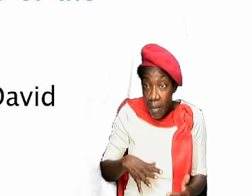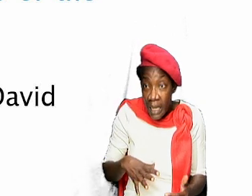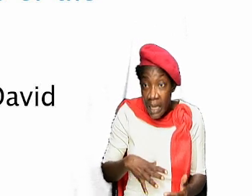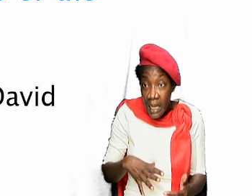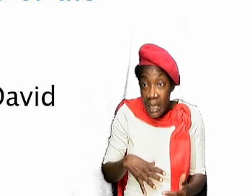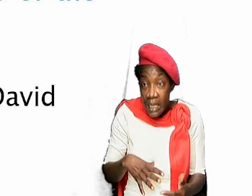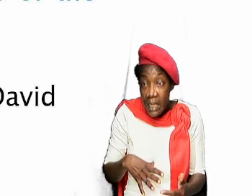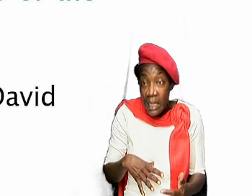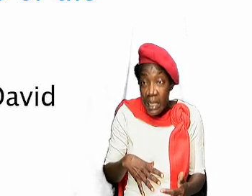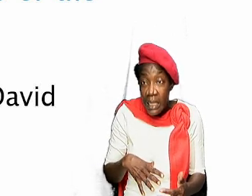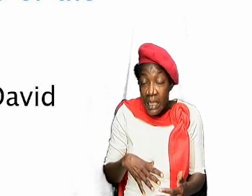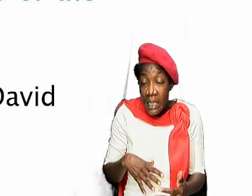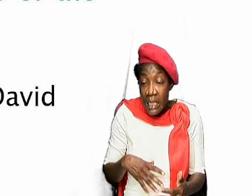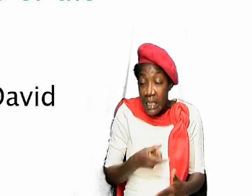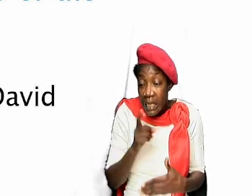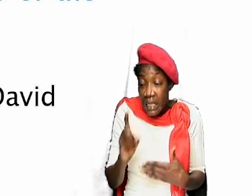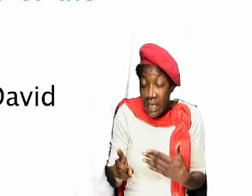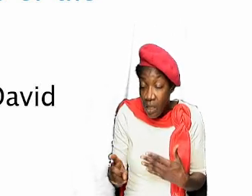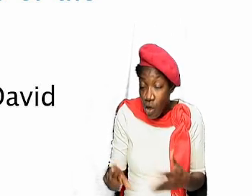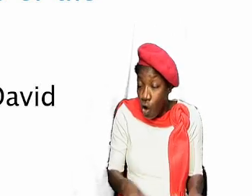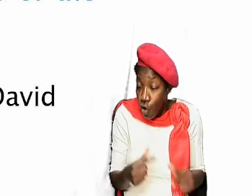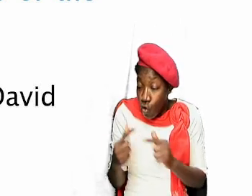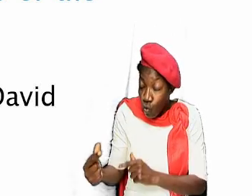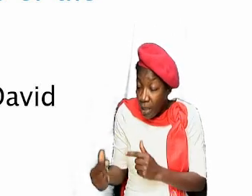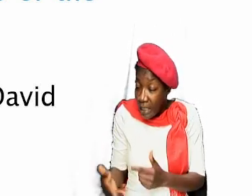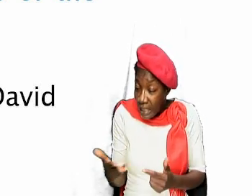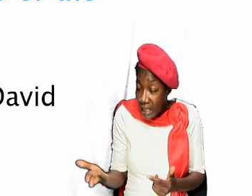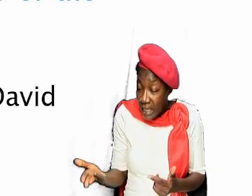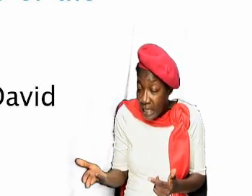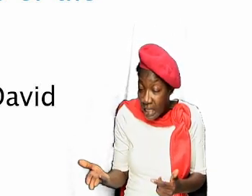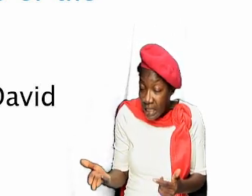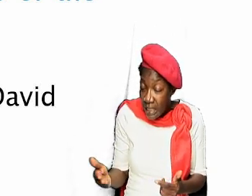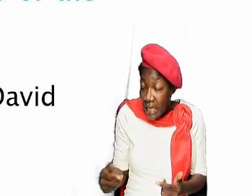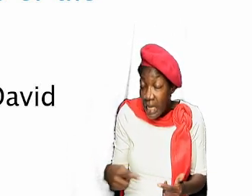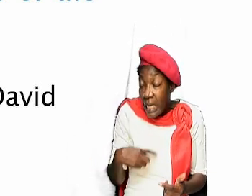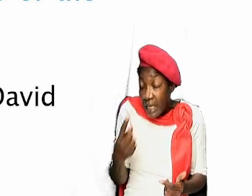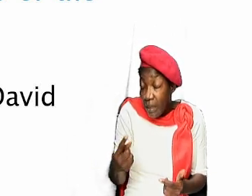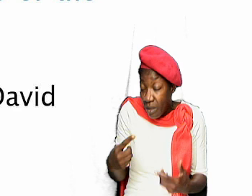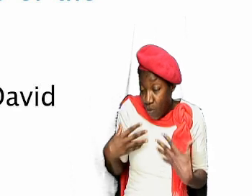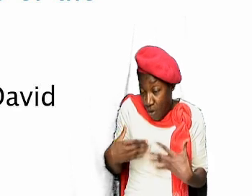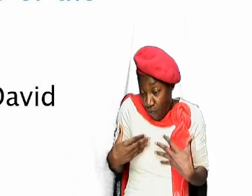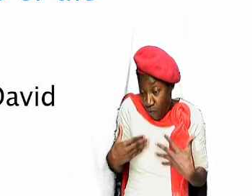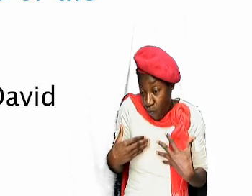some heroic things. And they said, we are afraid here.